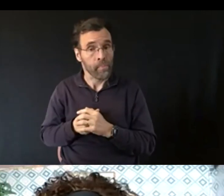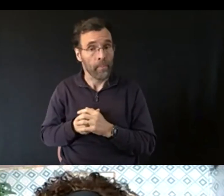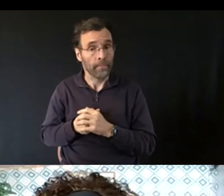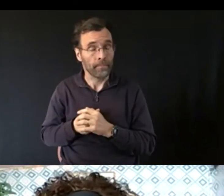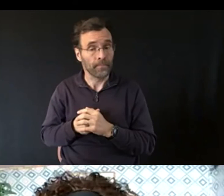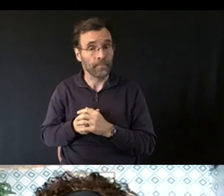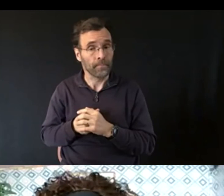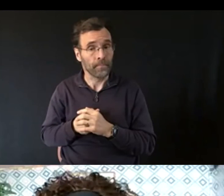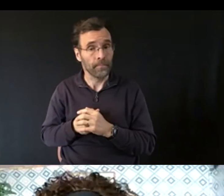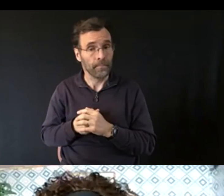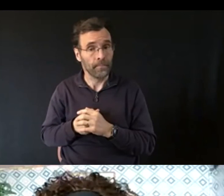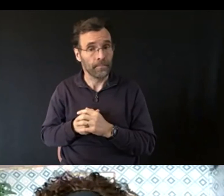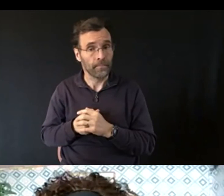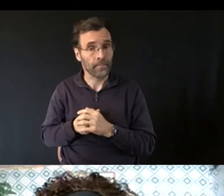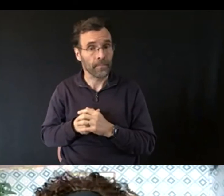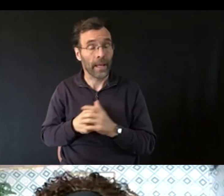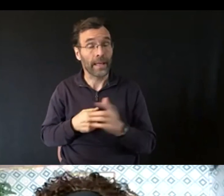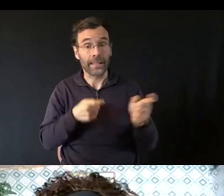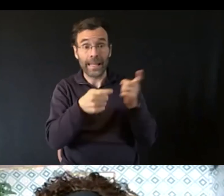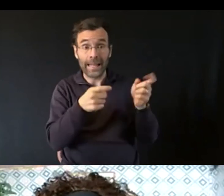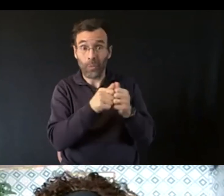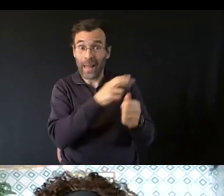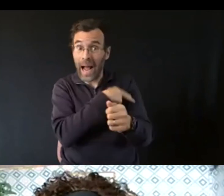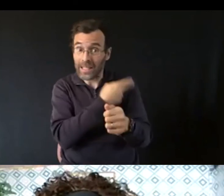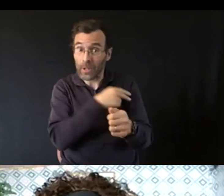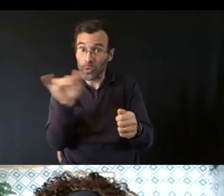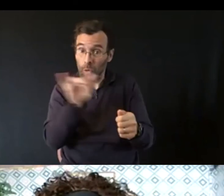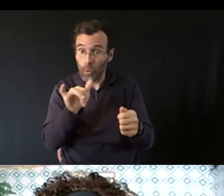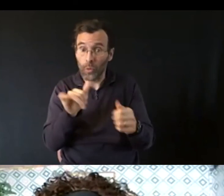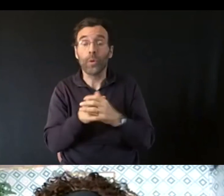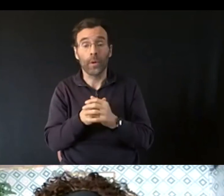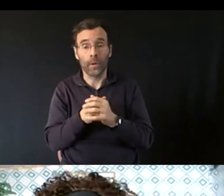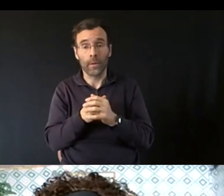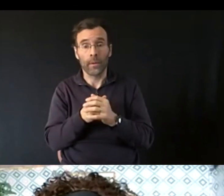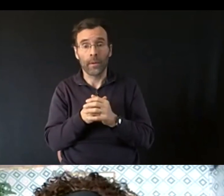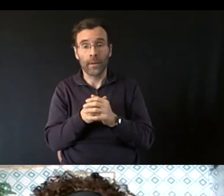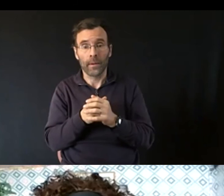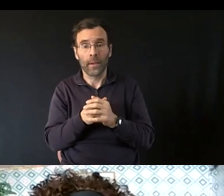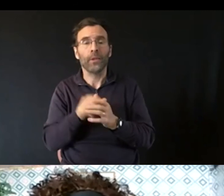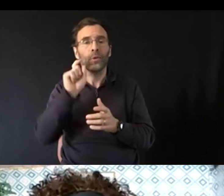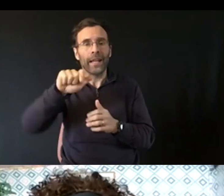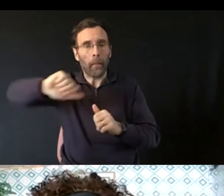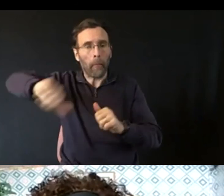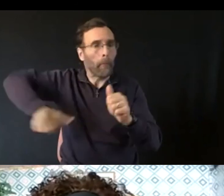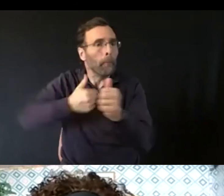Even with dealing with a hospital, you need your backup.